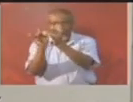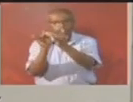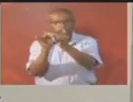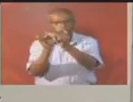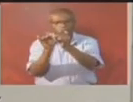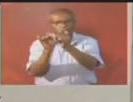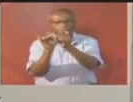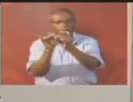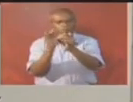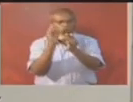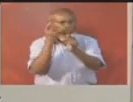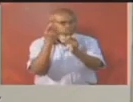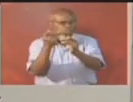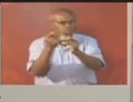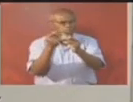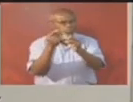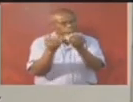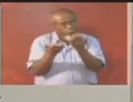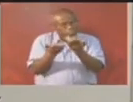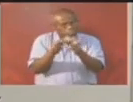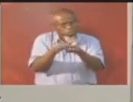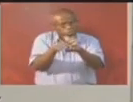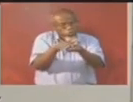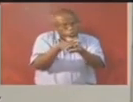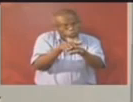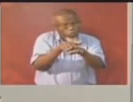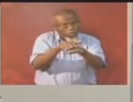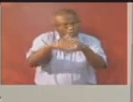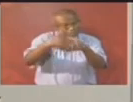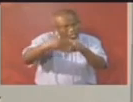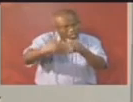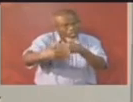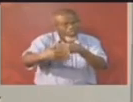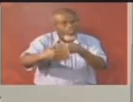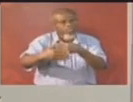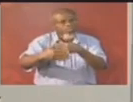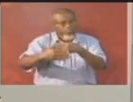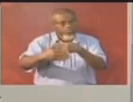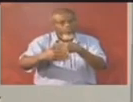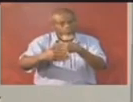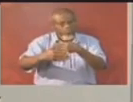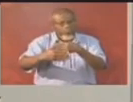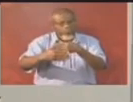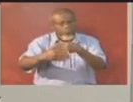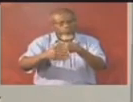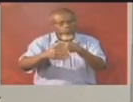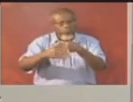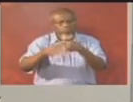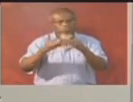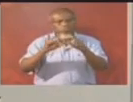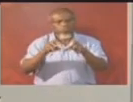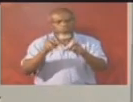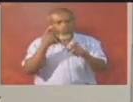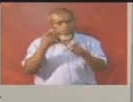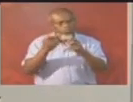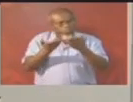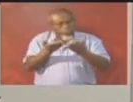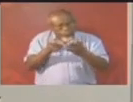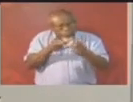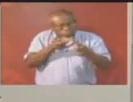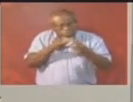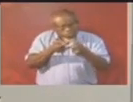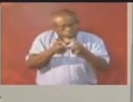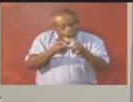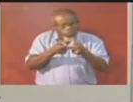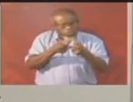that following the recommendations would have is tempered by the smaller segments of the population